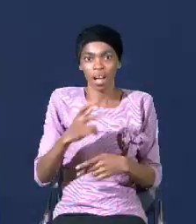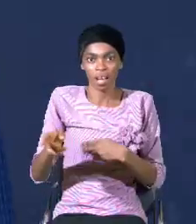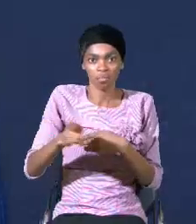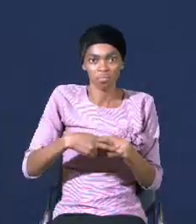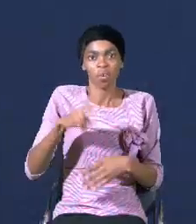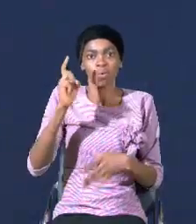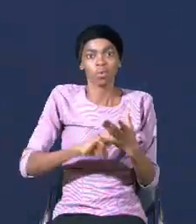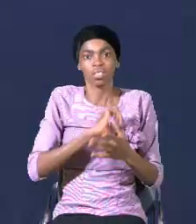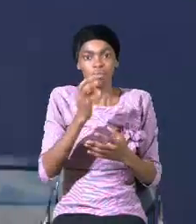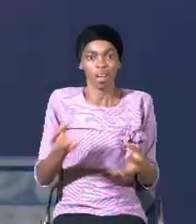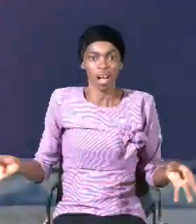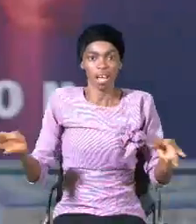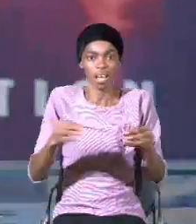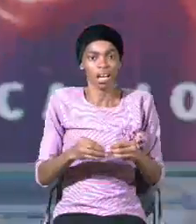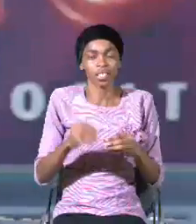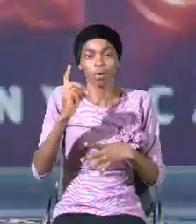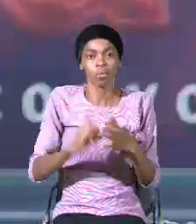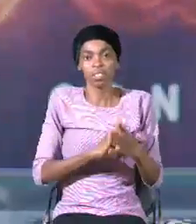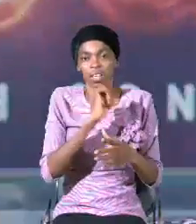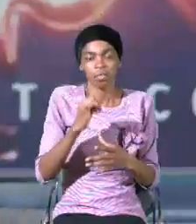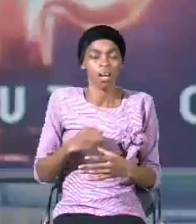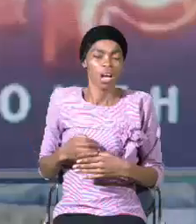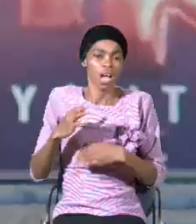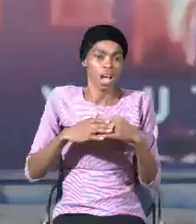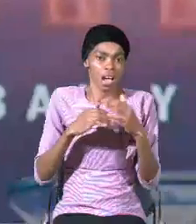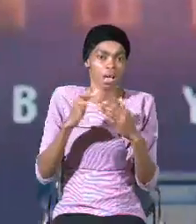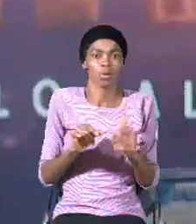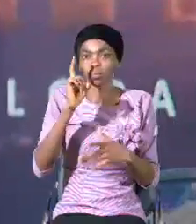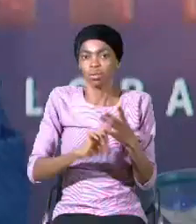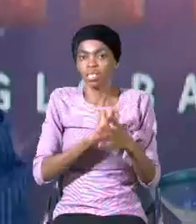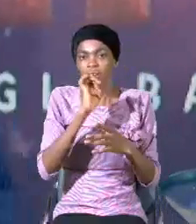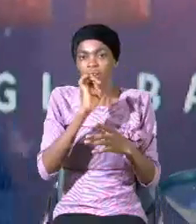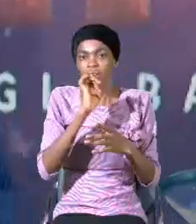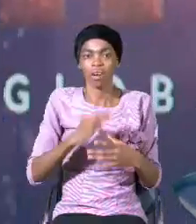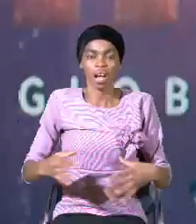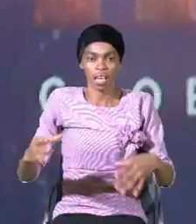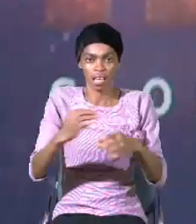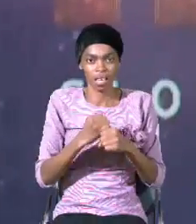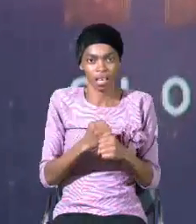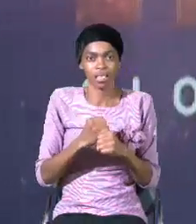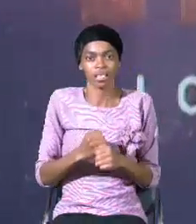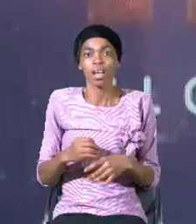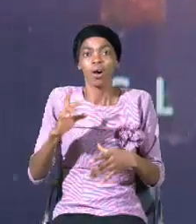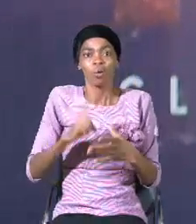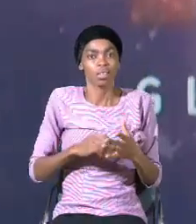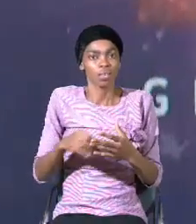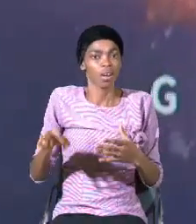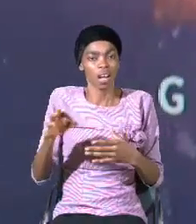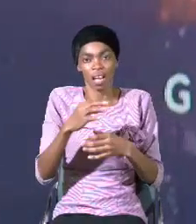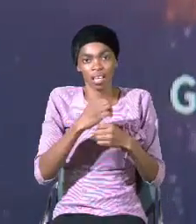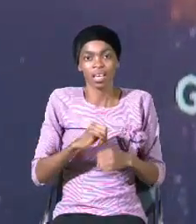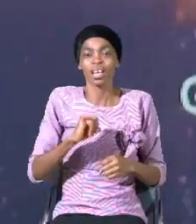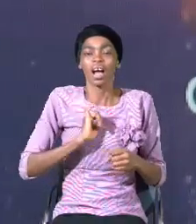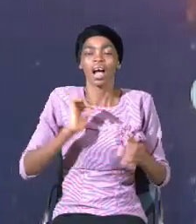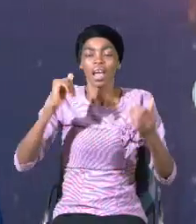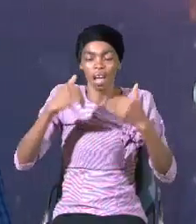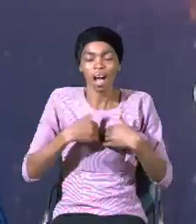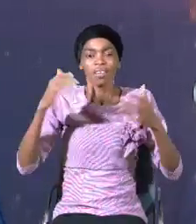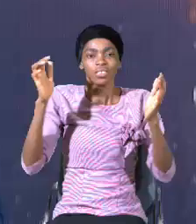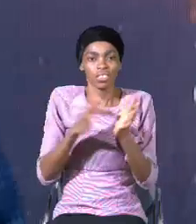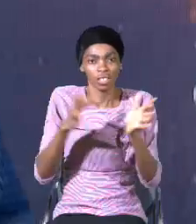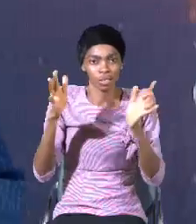gather, whatever I amass, and whatever I acquire, I have Jesus, the lover